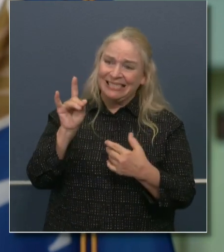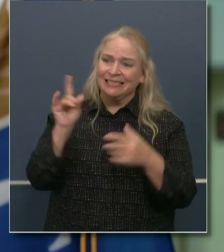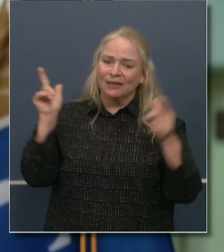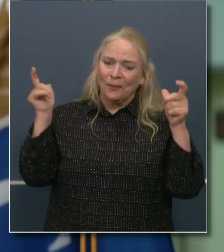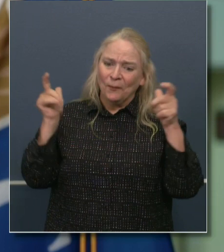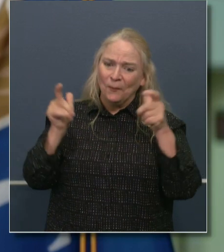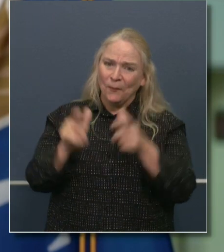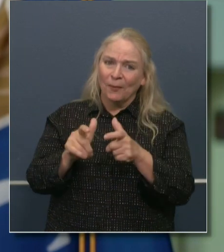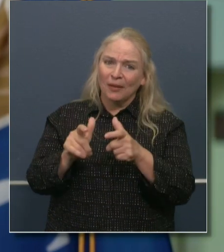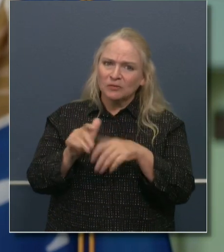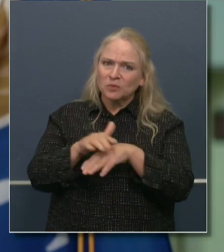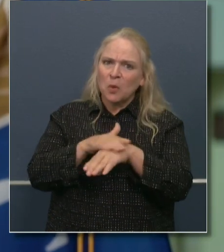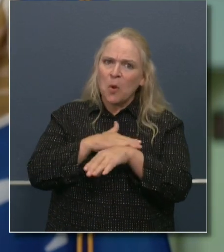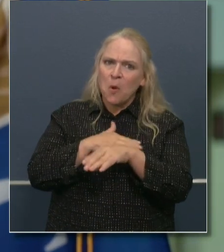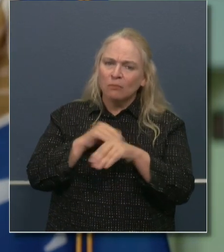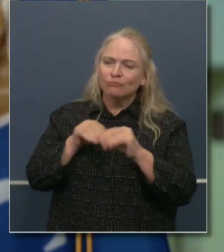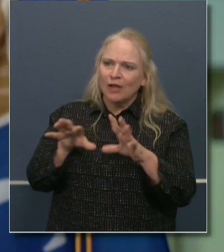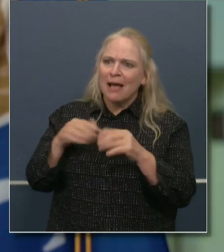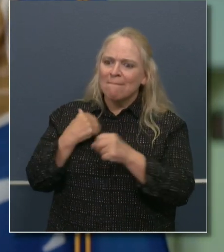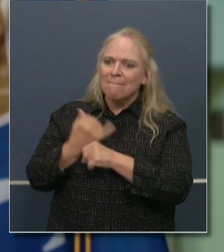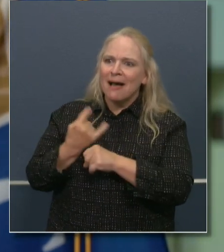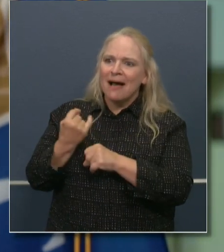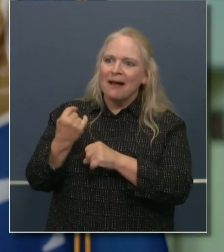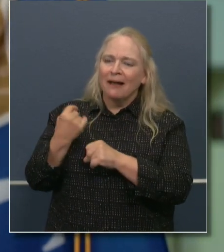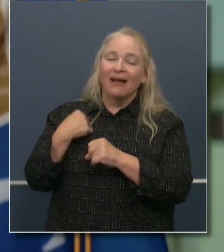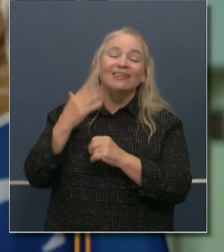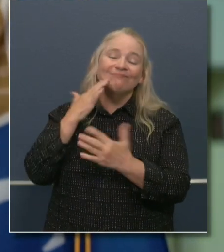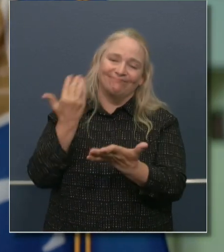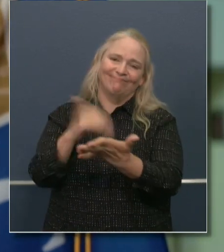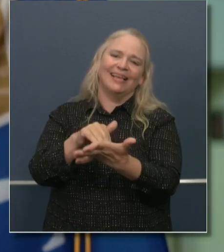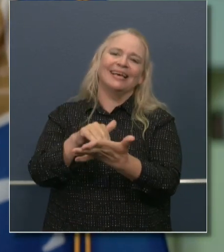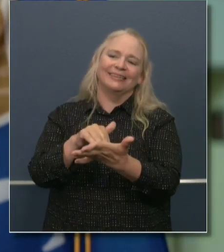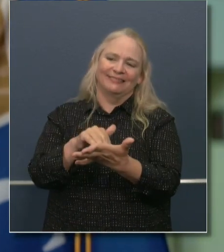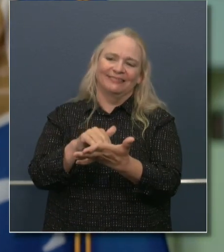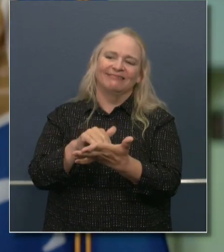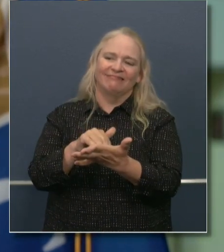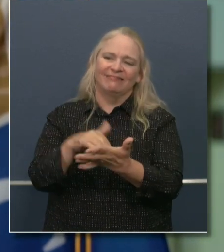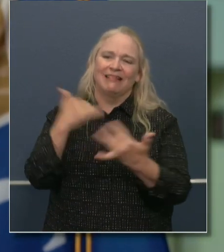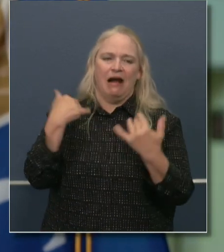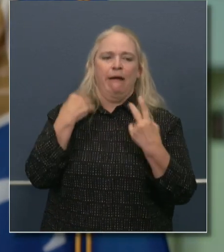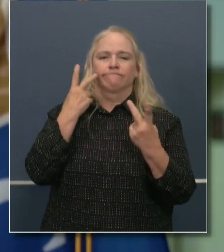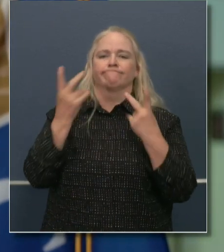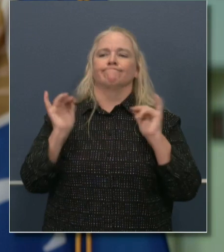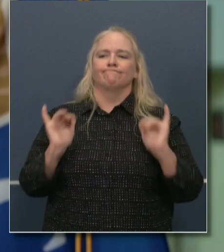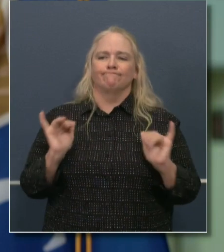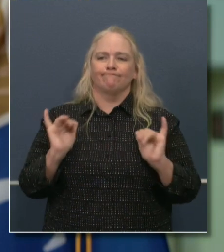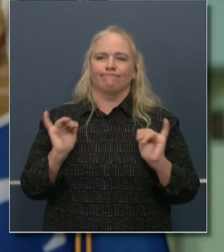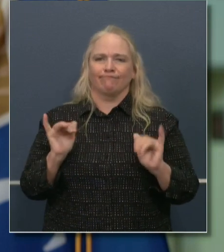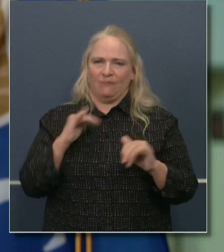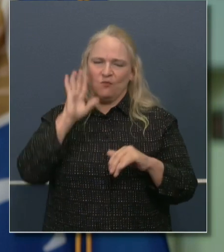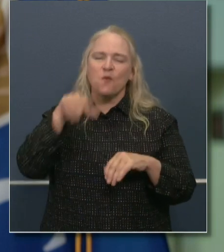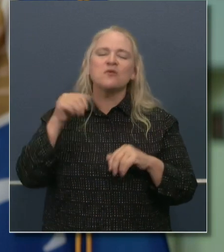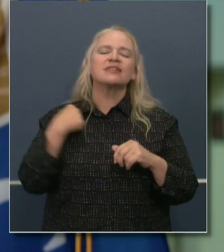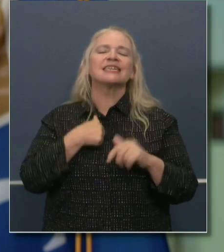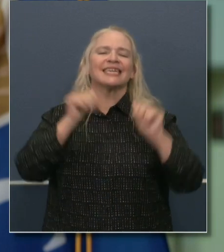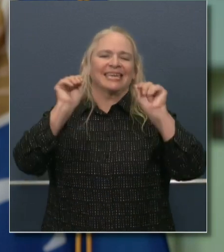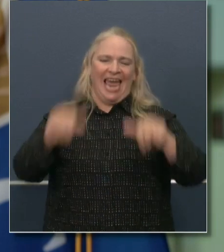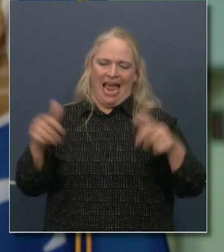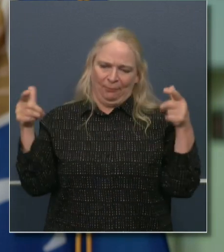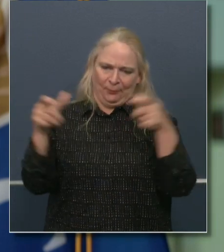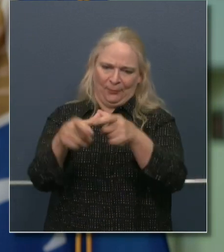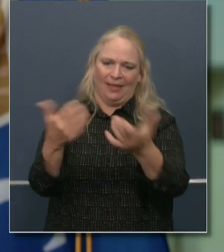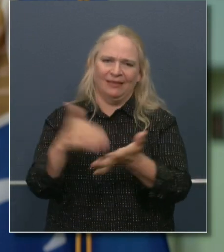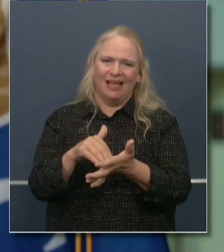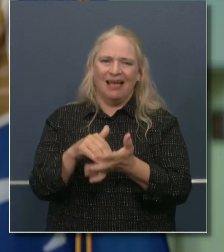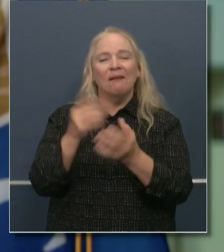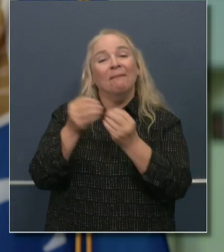beginning. We're going to do that again. There's no doubt in my mind. But at the same time, that can't